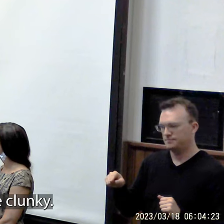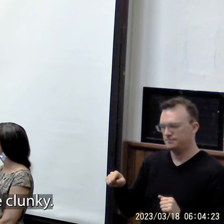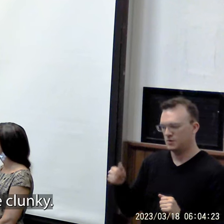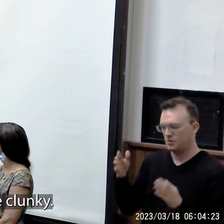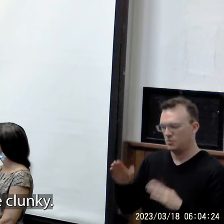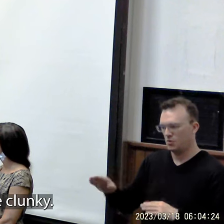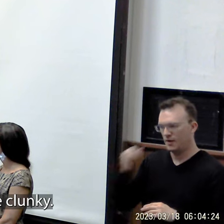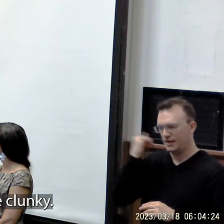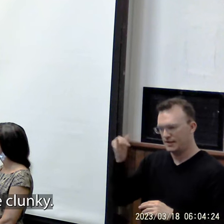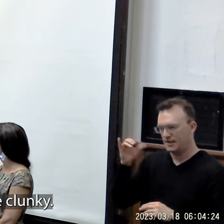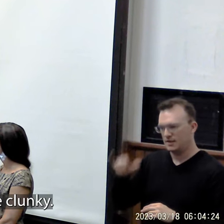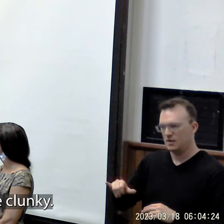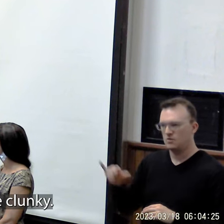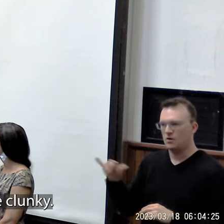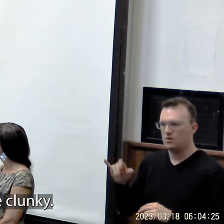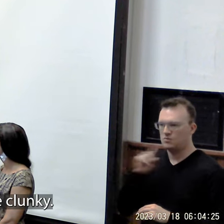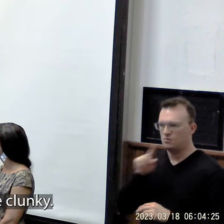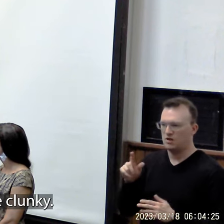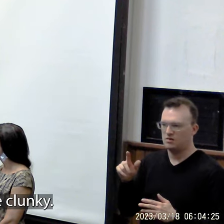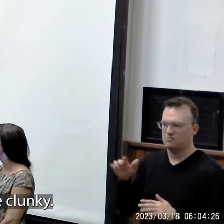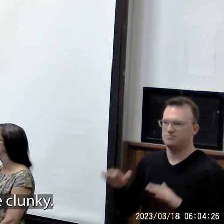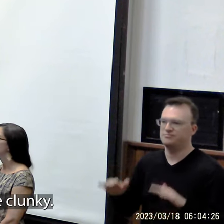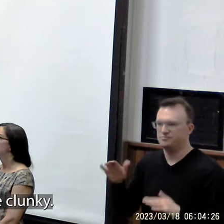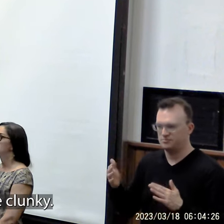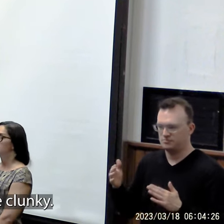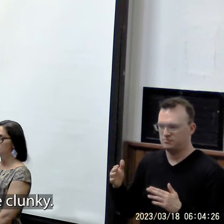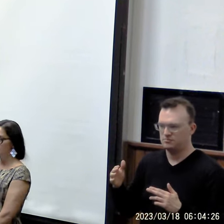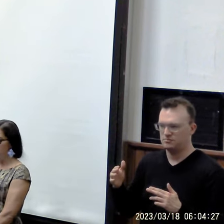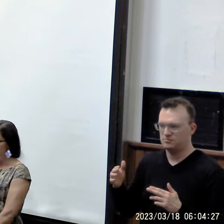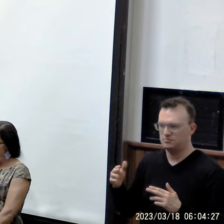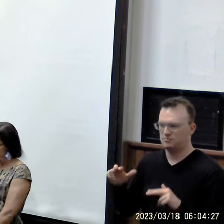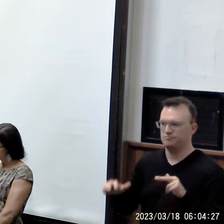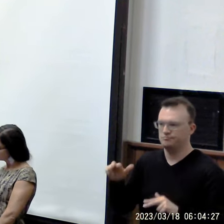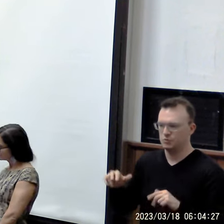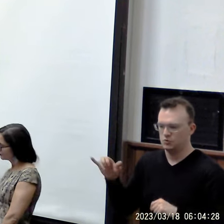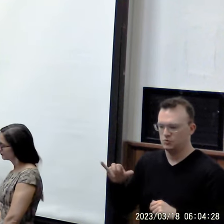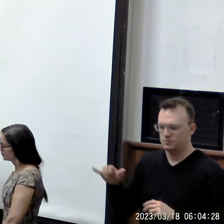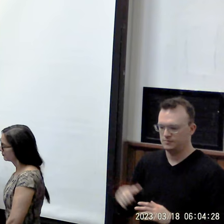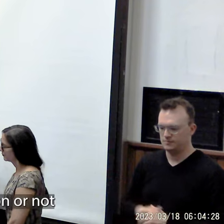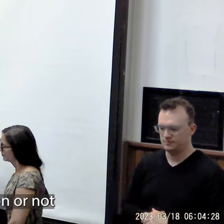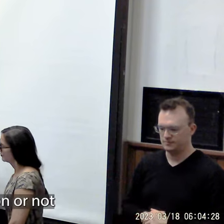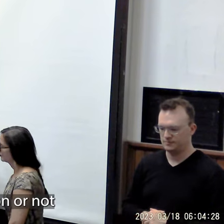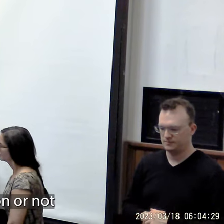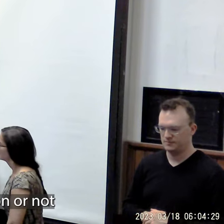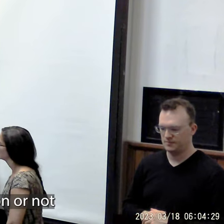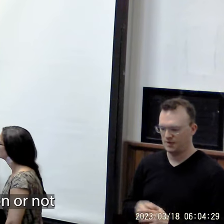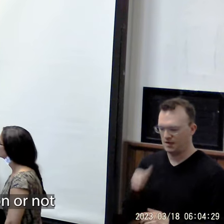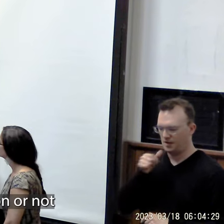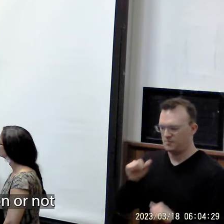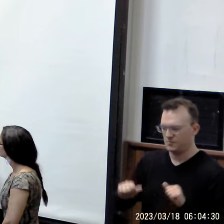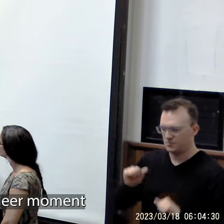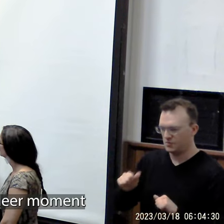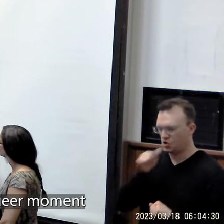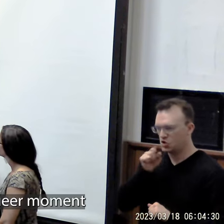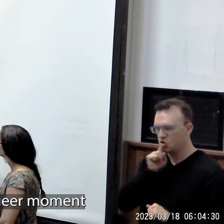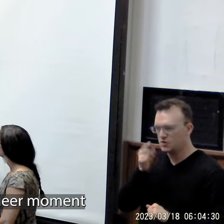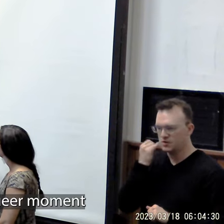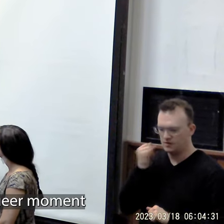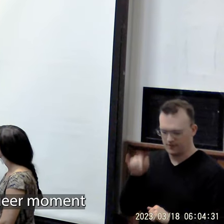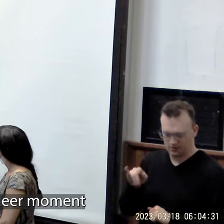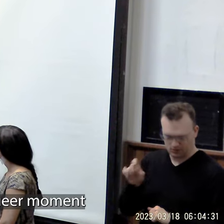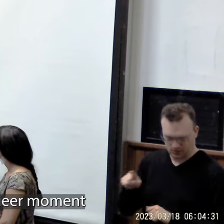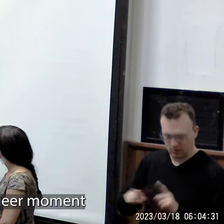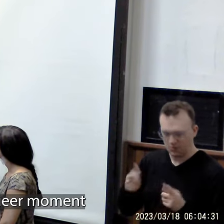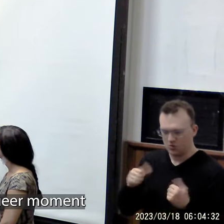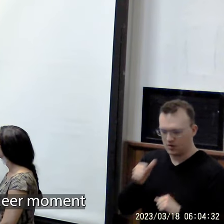ideas that's also quite clunky. Mm-hmm. So and I'm not sure if feedback is the question, but